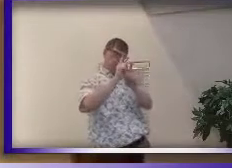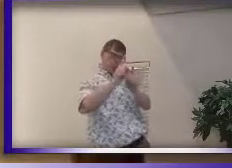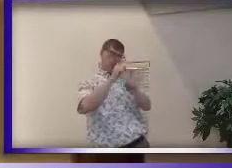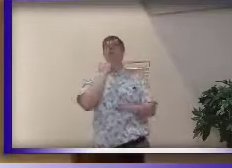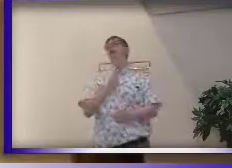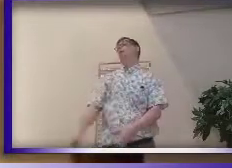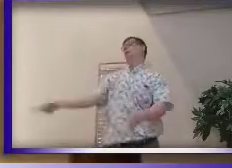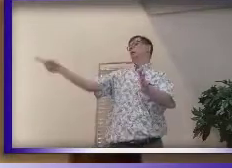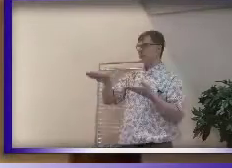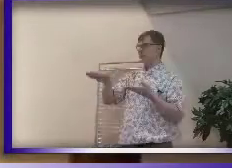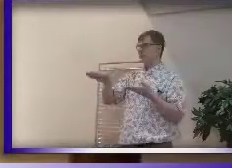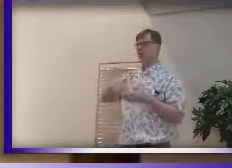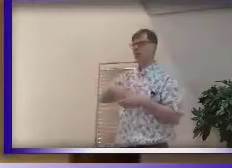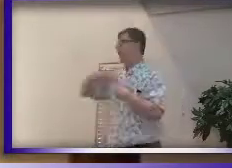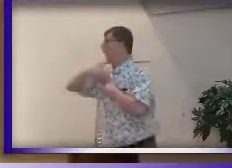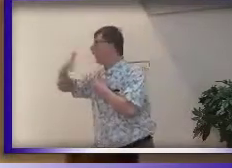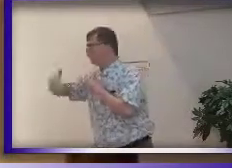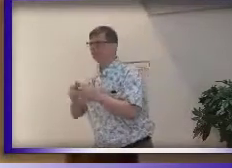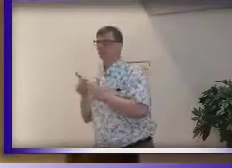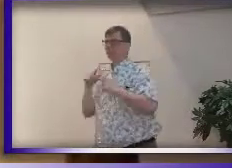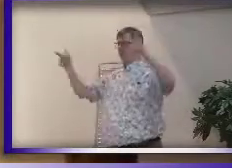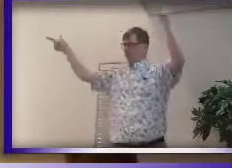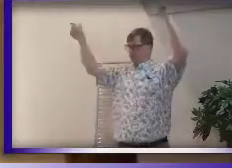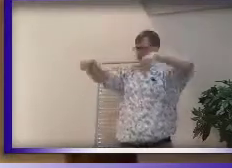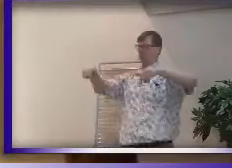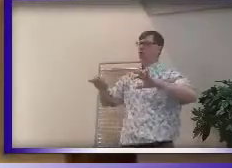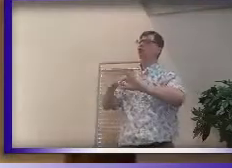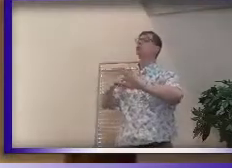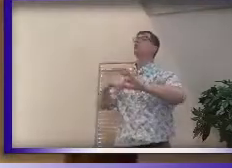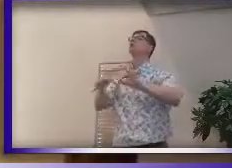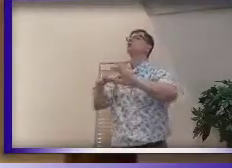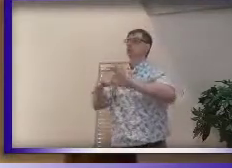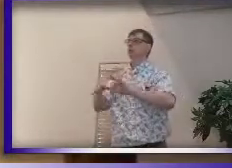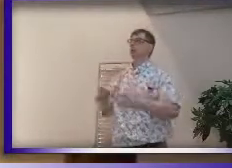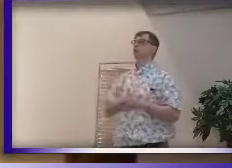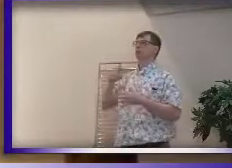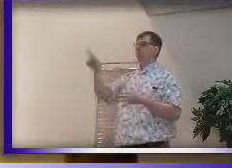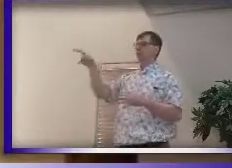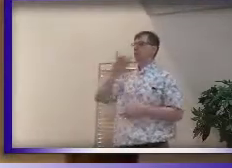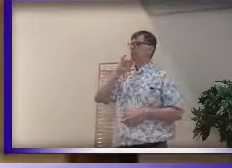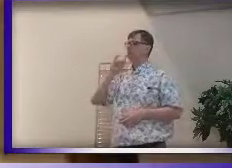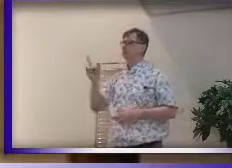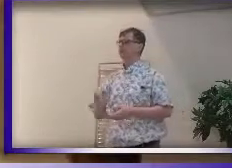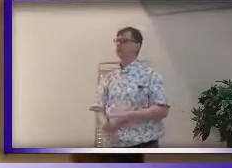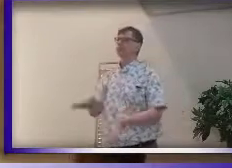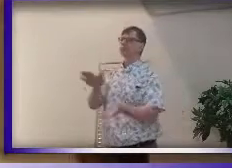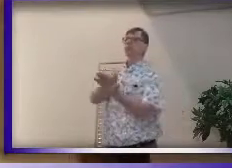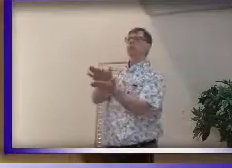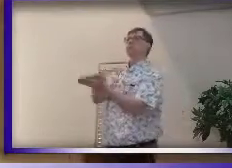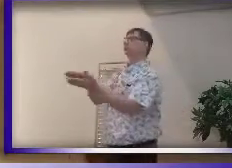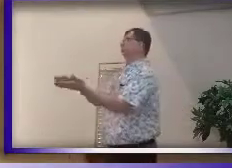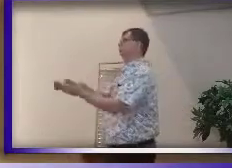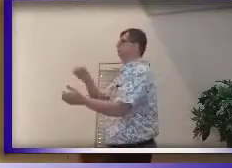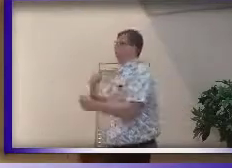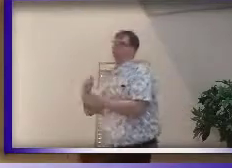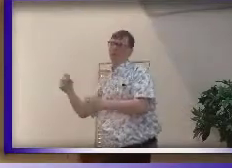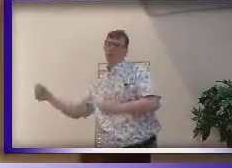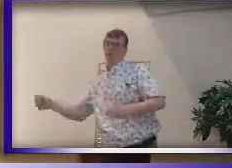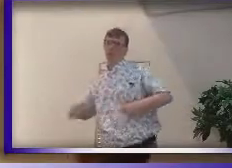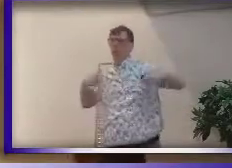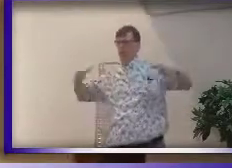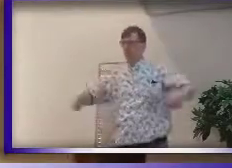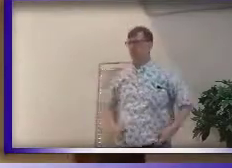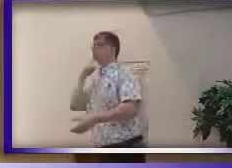get out of here and go use those tools. I can teach everybody in front of me, but you can teach